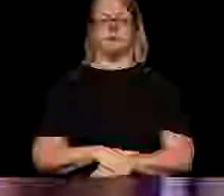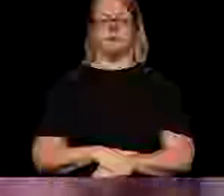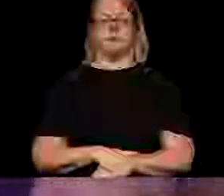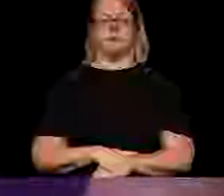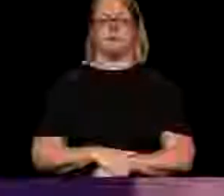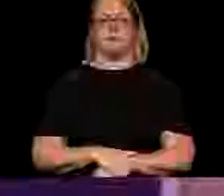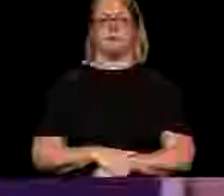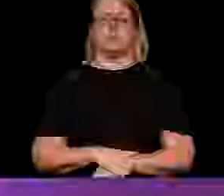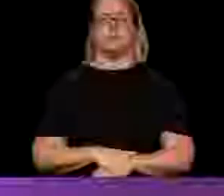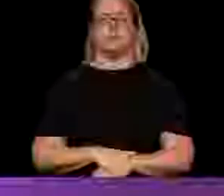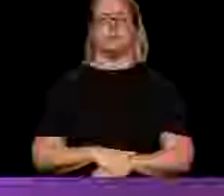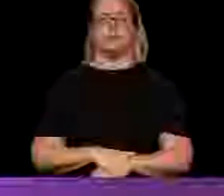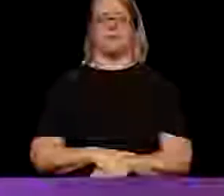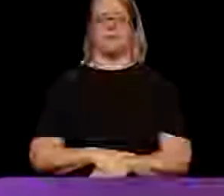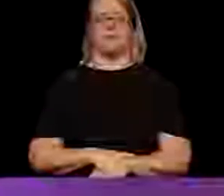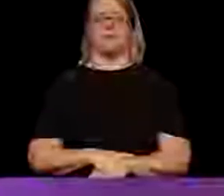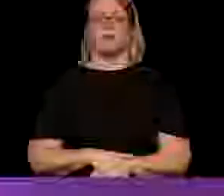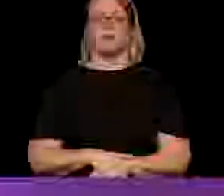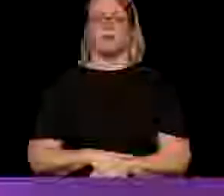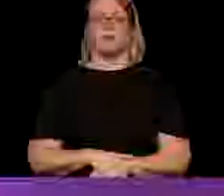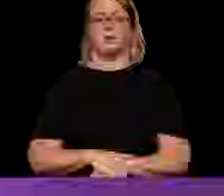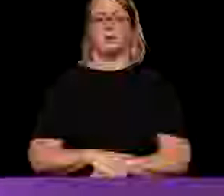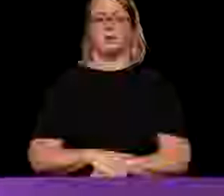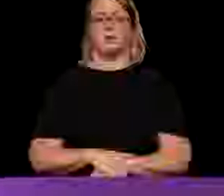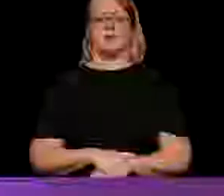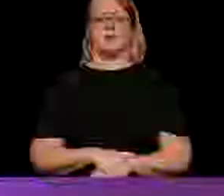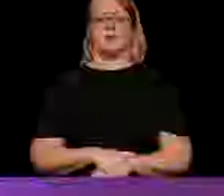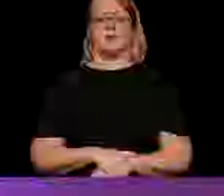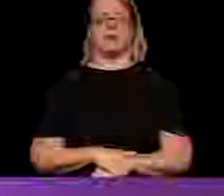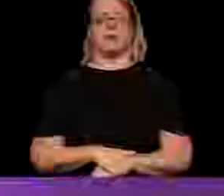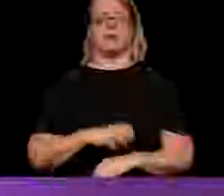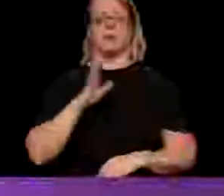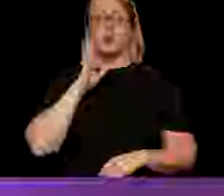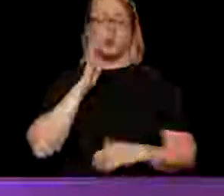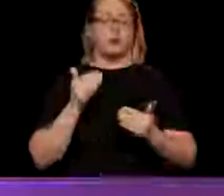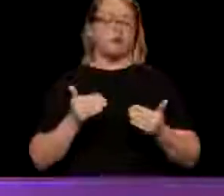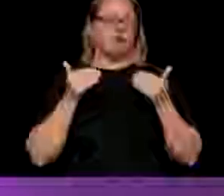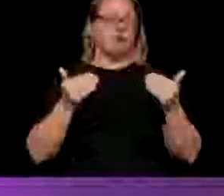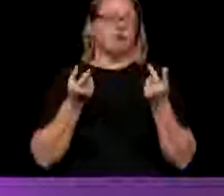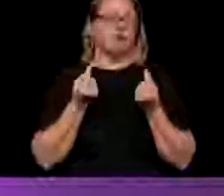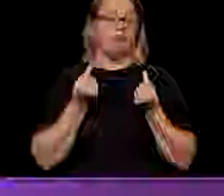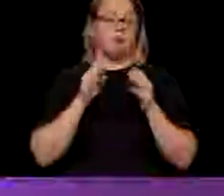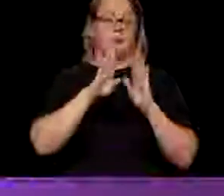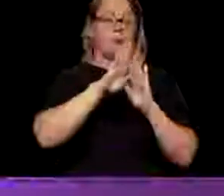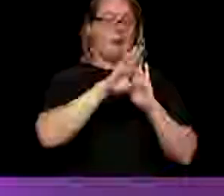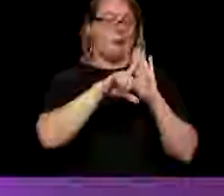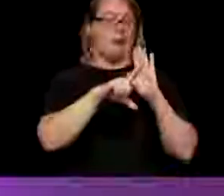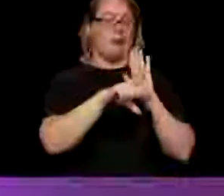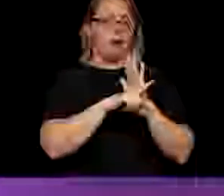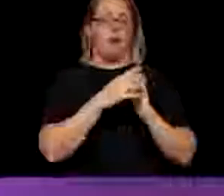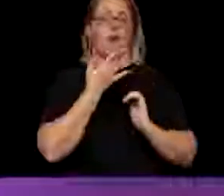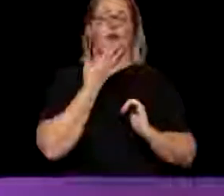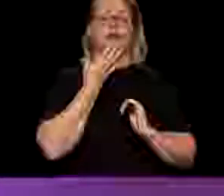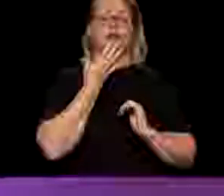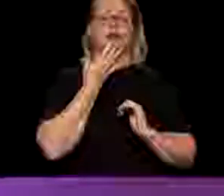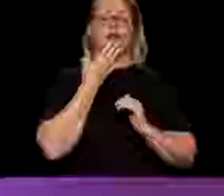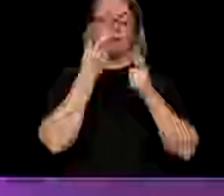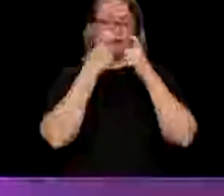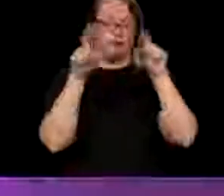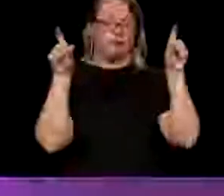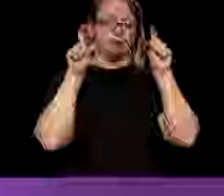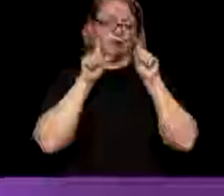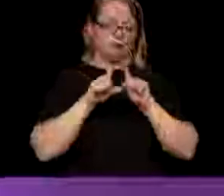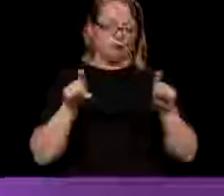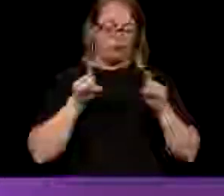if you look at our canvas, you see the paintings for today. Fall usually has beautiful